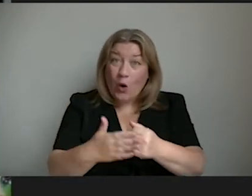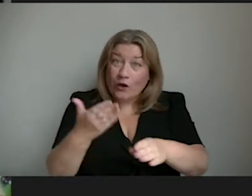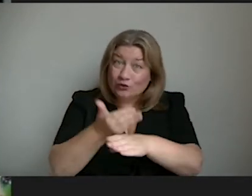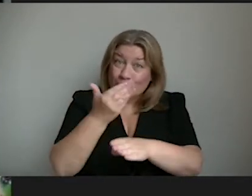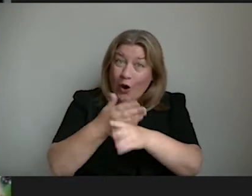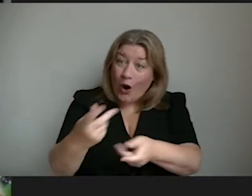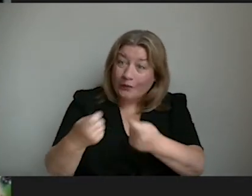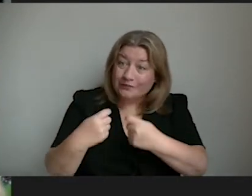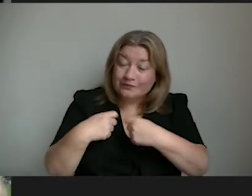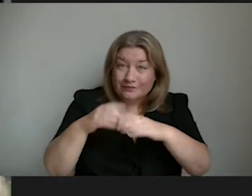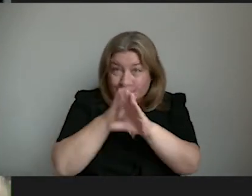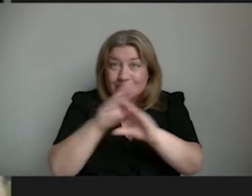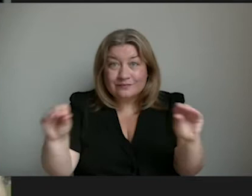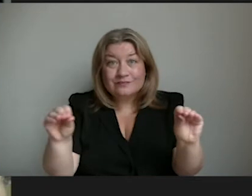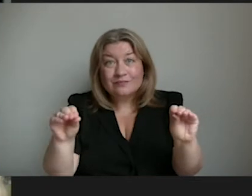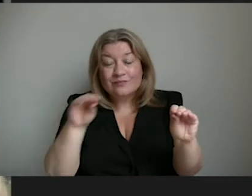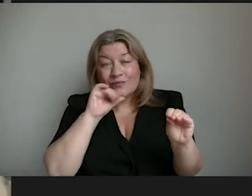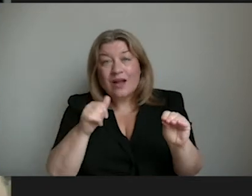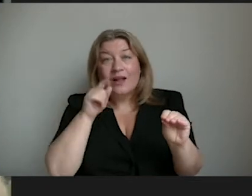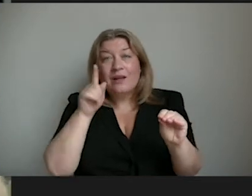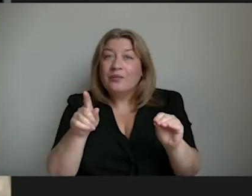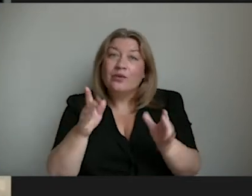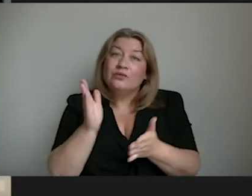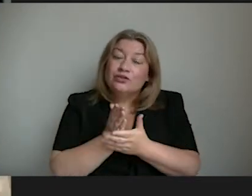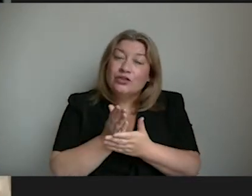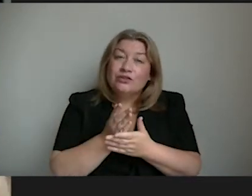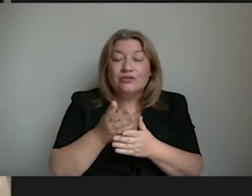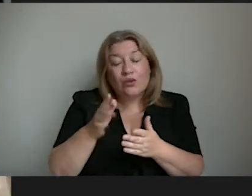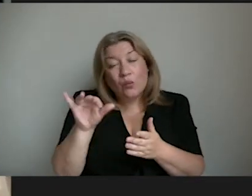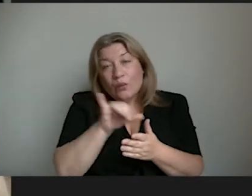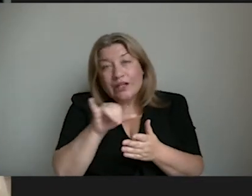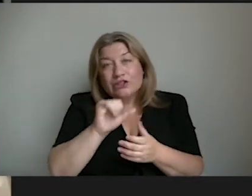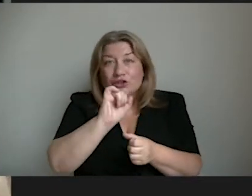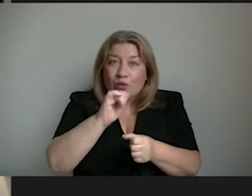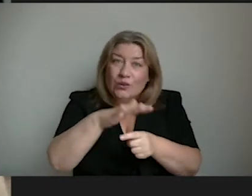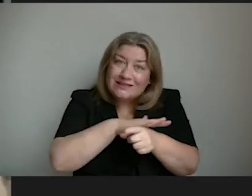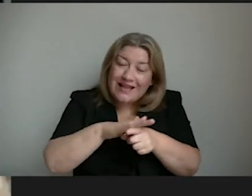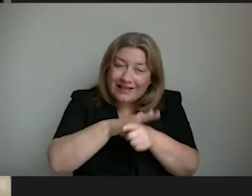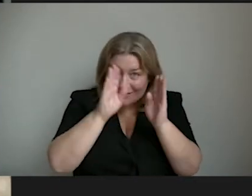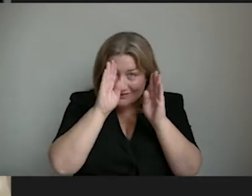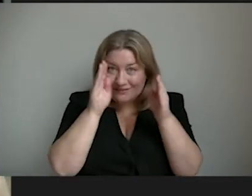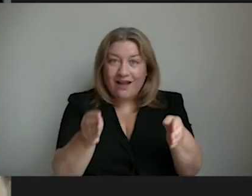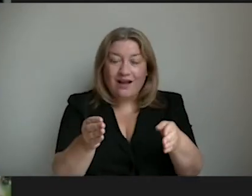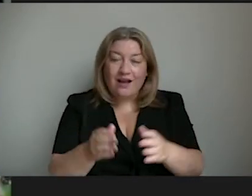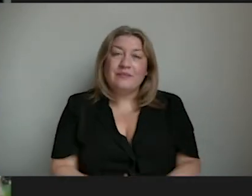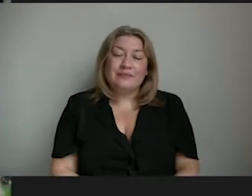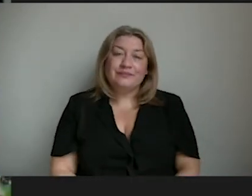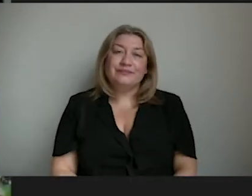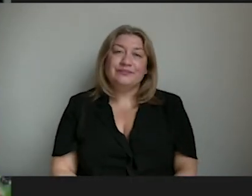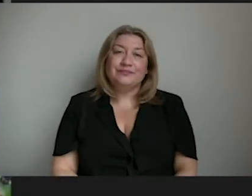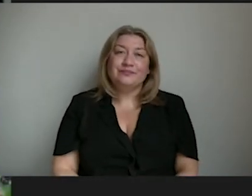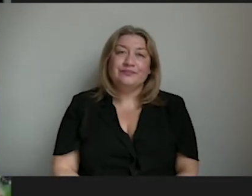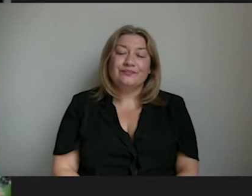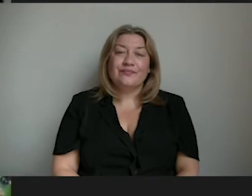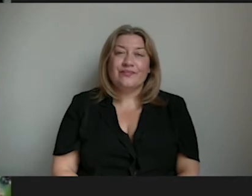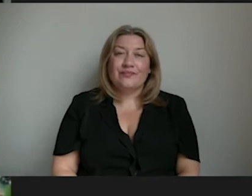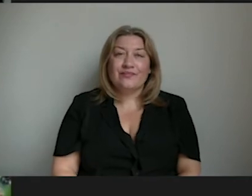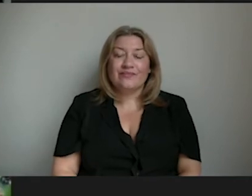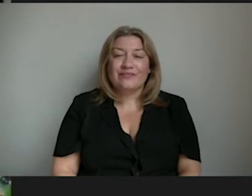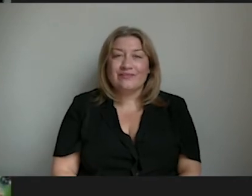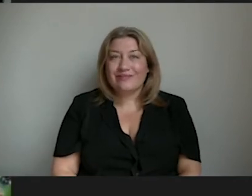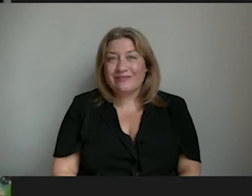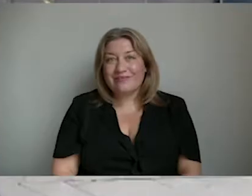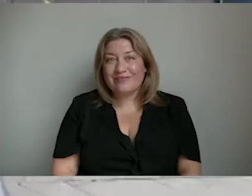getting more vacancies come through. It's just swings and roundabouts as to which sector areas those are coming through in at the